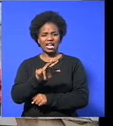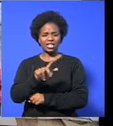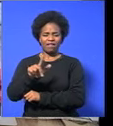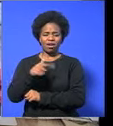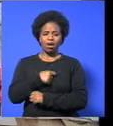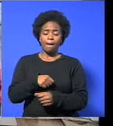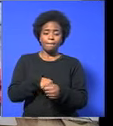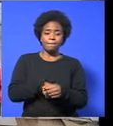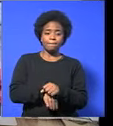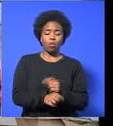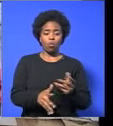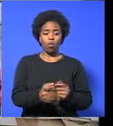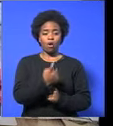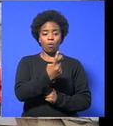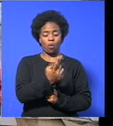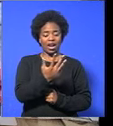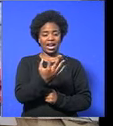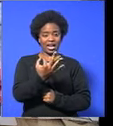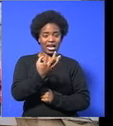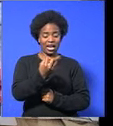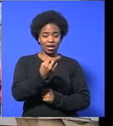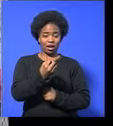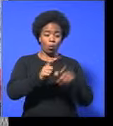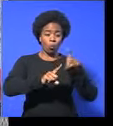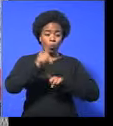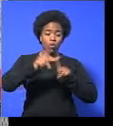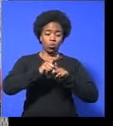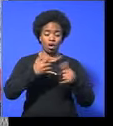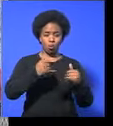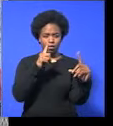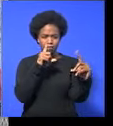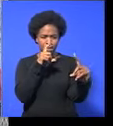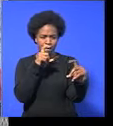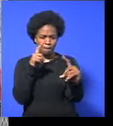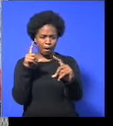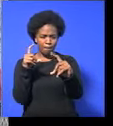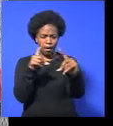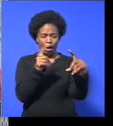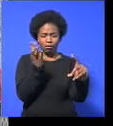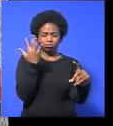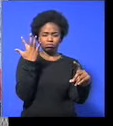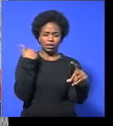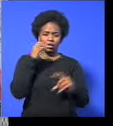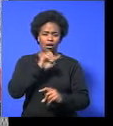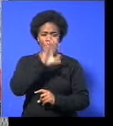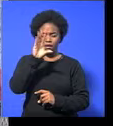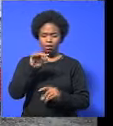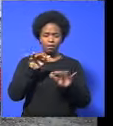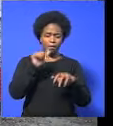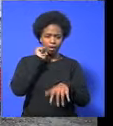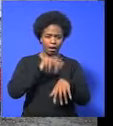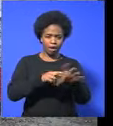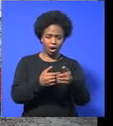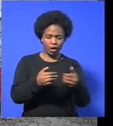was born in Randfontein in 1930. The award-winning photographer was known for documenting the struggles of ordinary South Africans through the